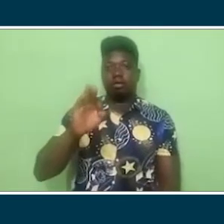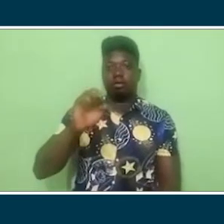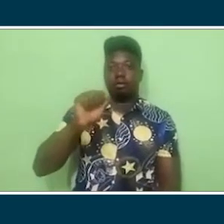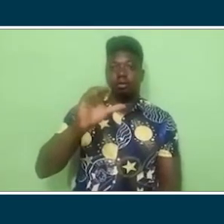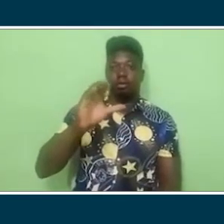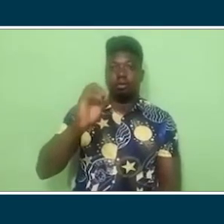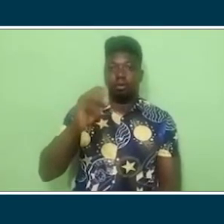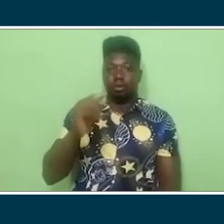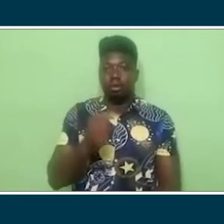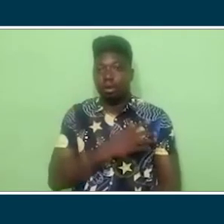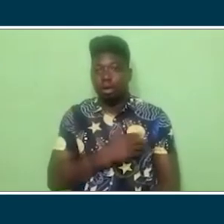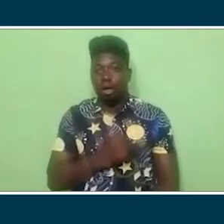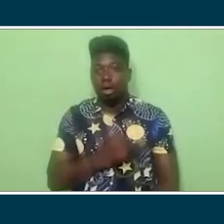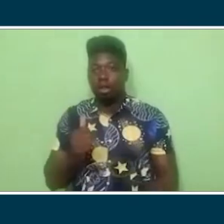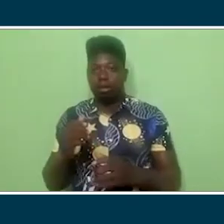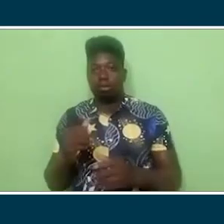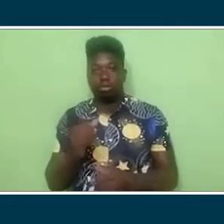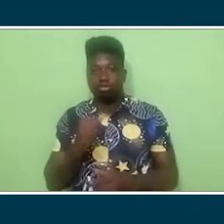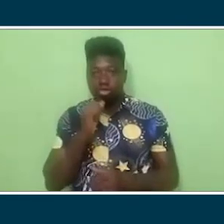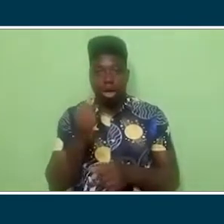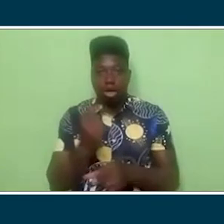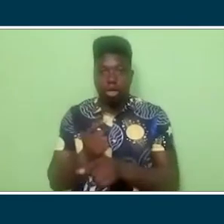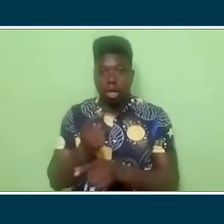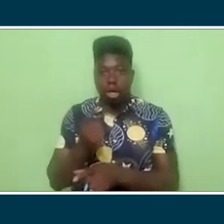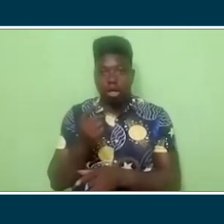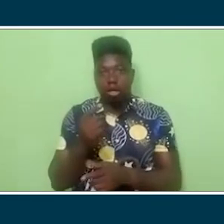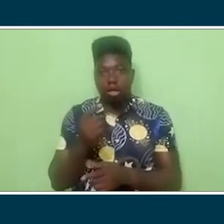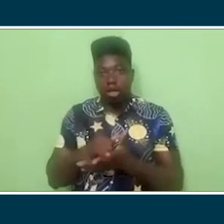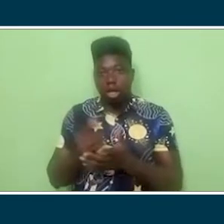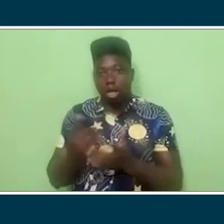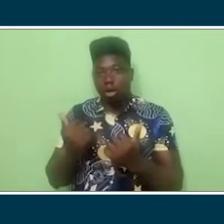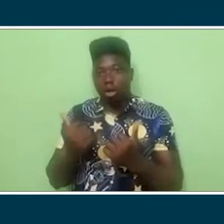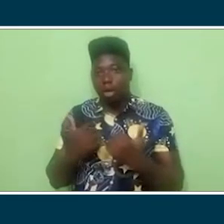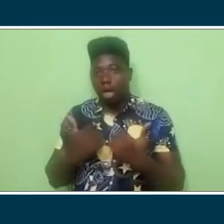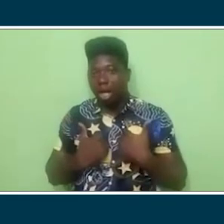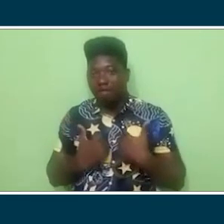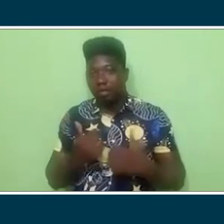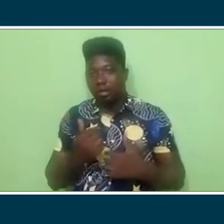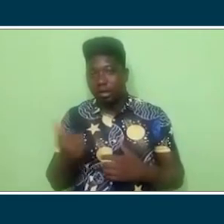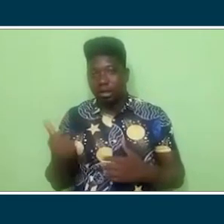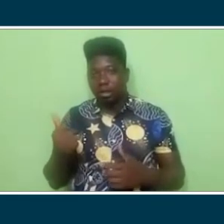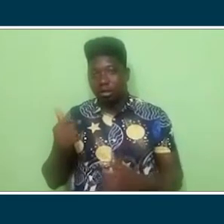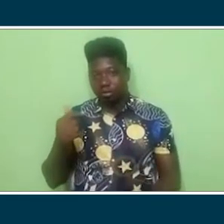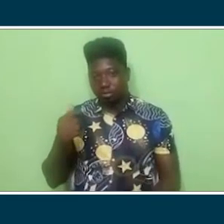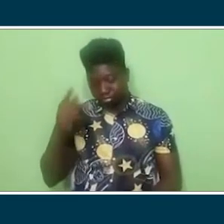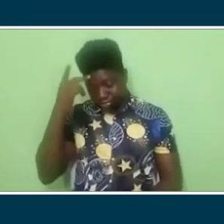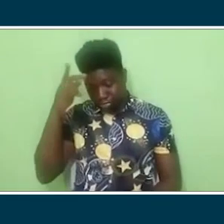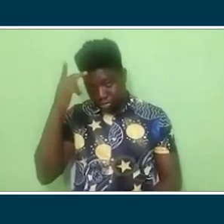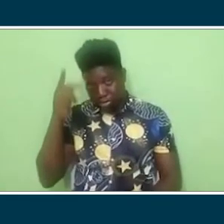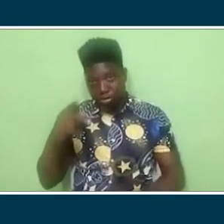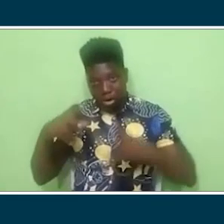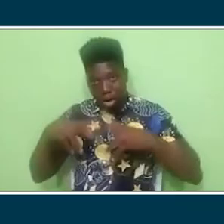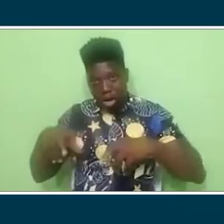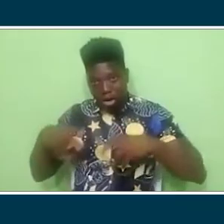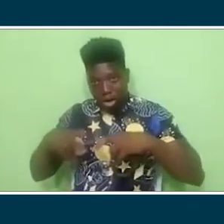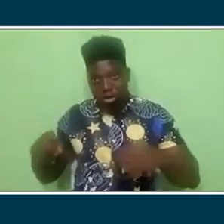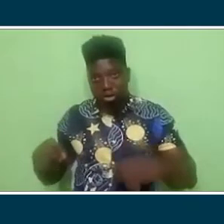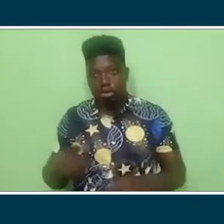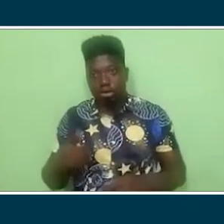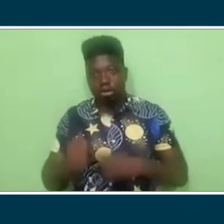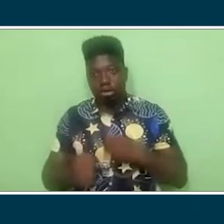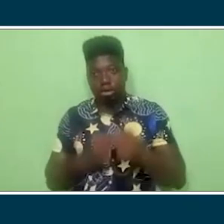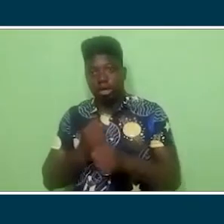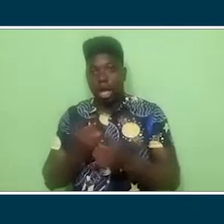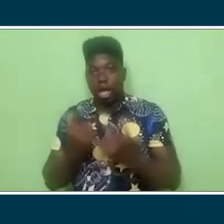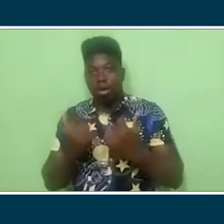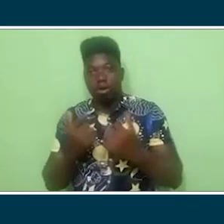and not just the kind that comes from having a political analysis, but the kind that comes from having a spiritual analysis, which is